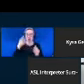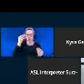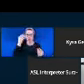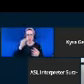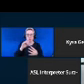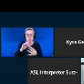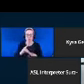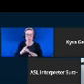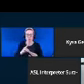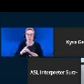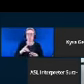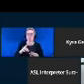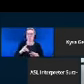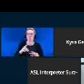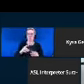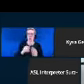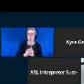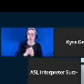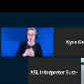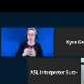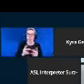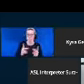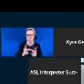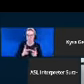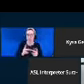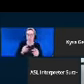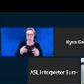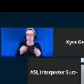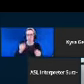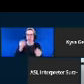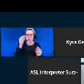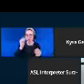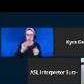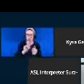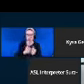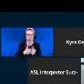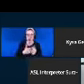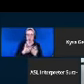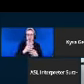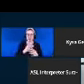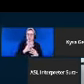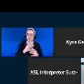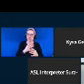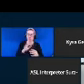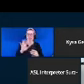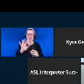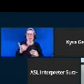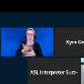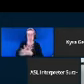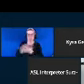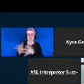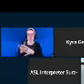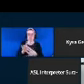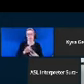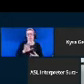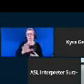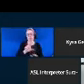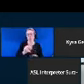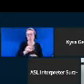you can do to protect, in particular as it relates to your safety and security. So as noted on this chart, there is an opportunity to receive